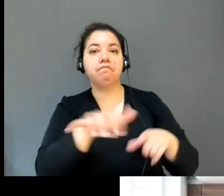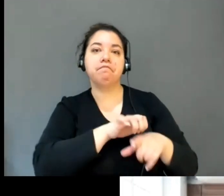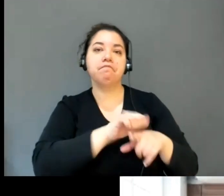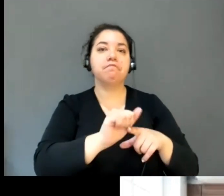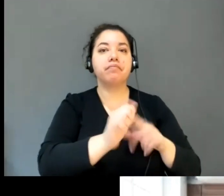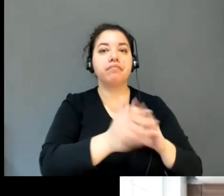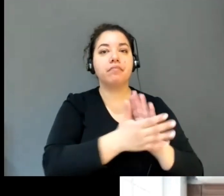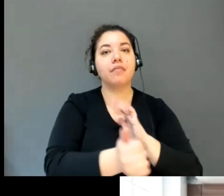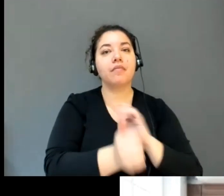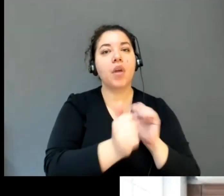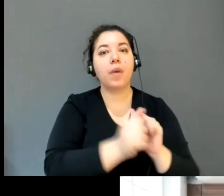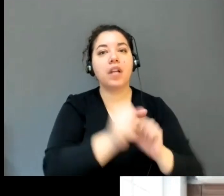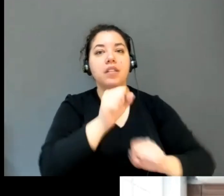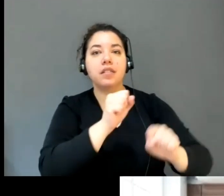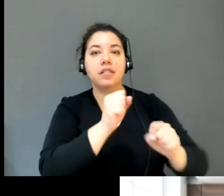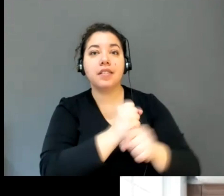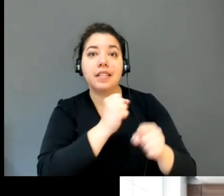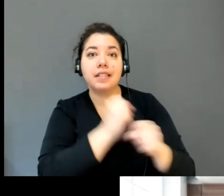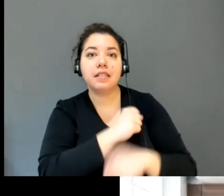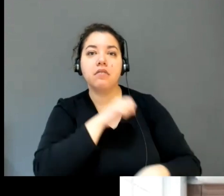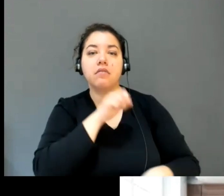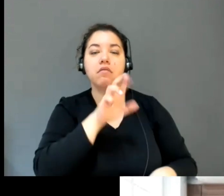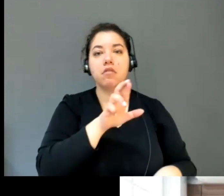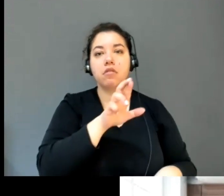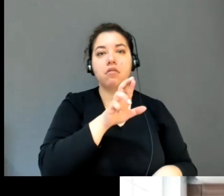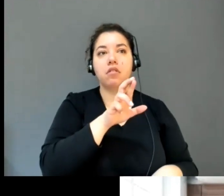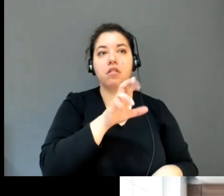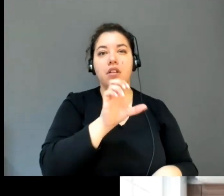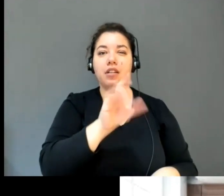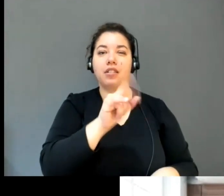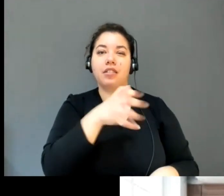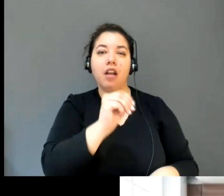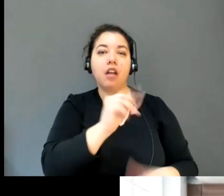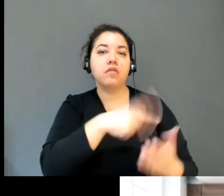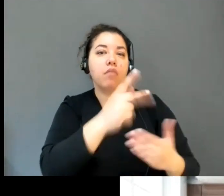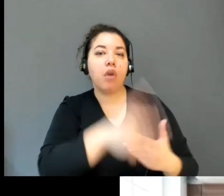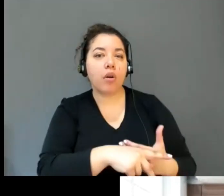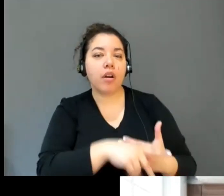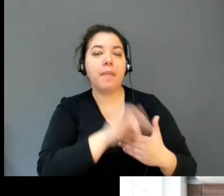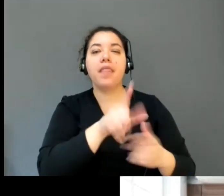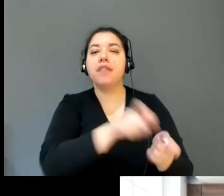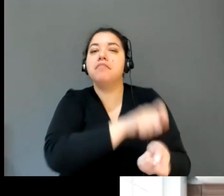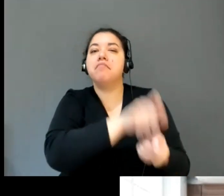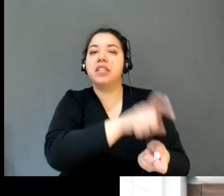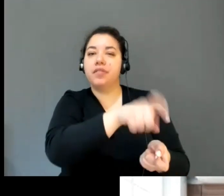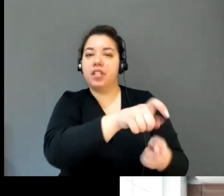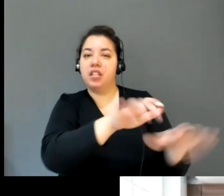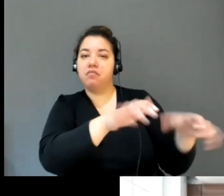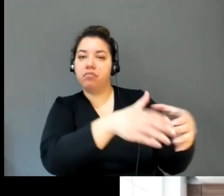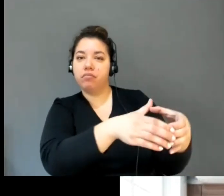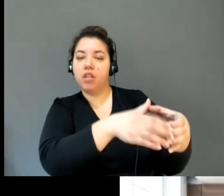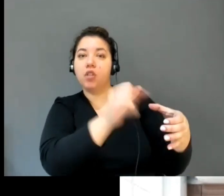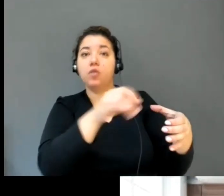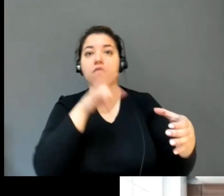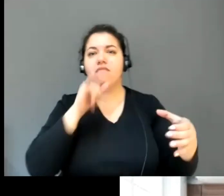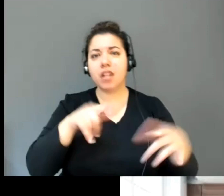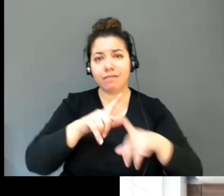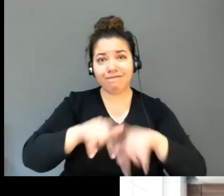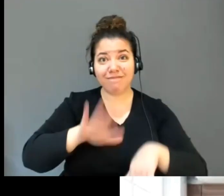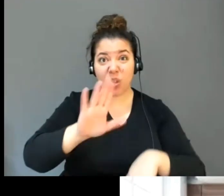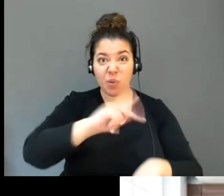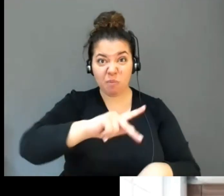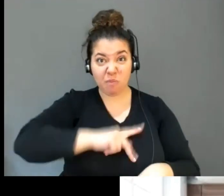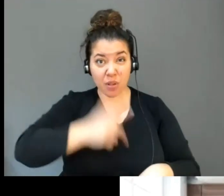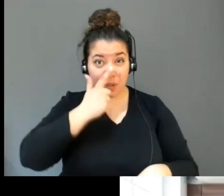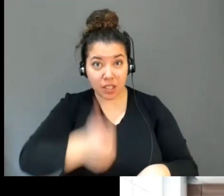statistics and custom programming and things like that. So I think a lot of it really depends upon what your personal interests are. Neither